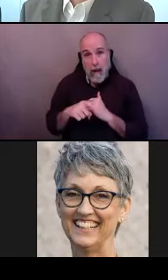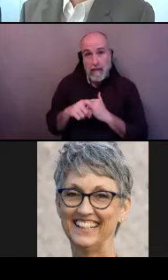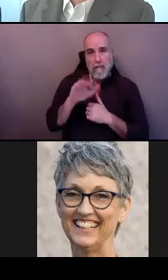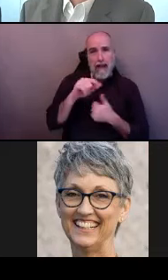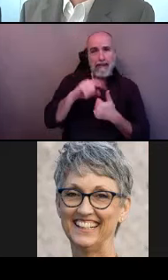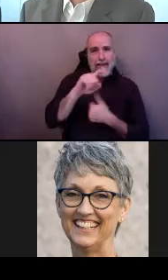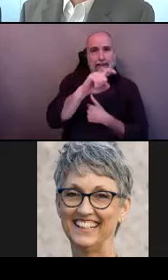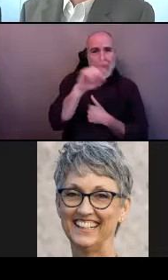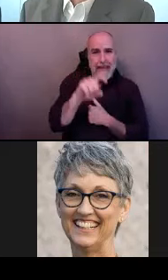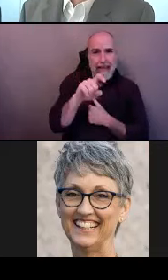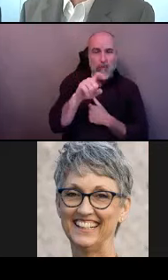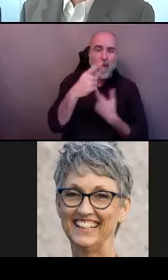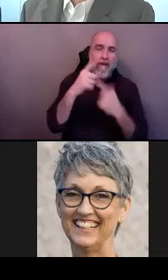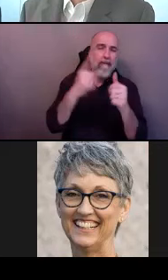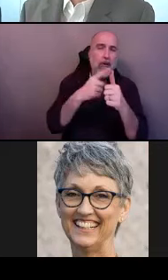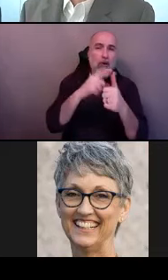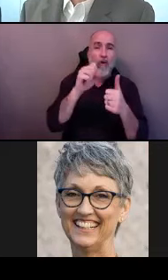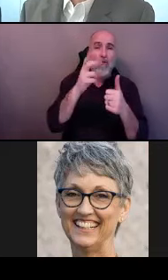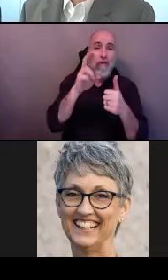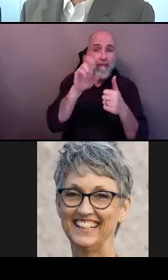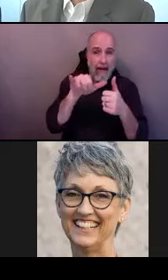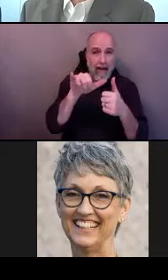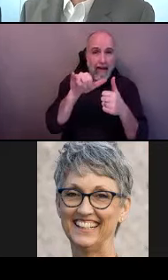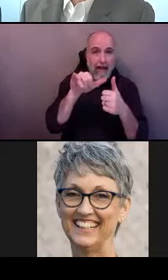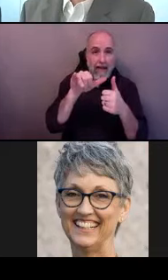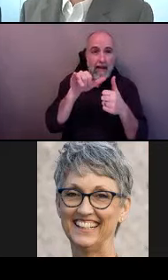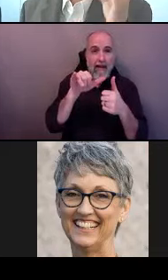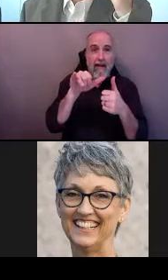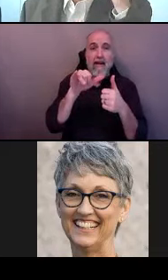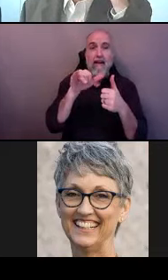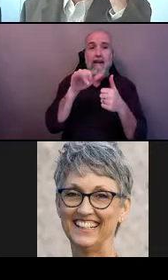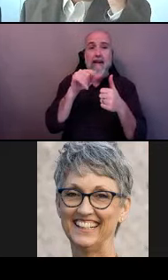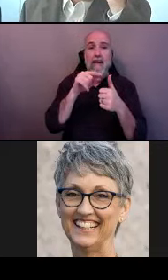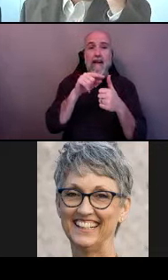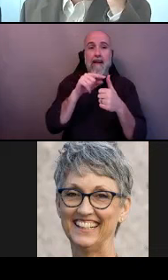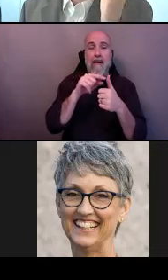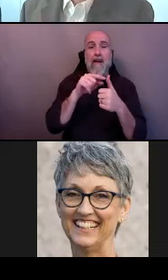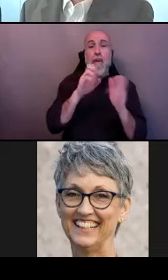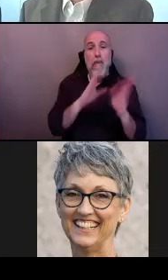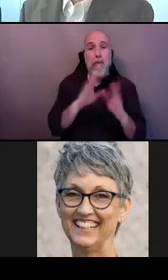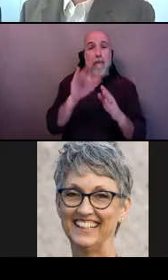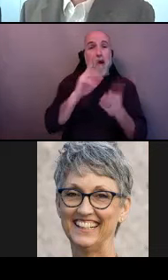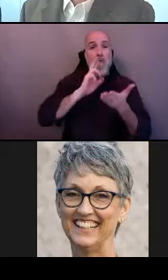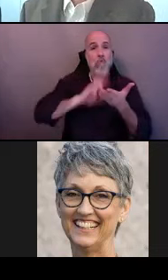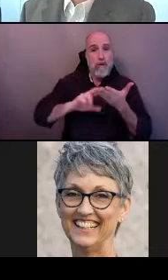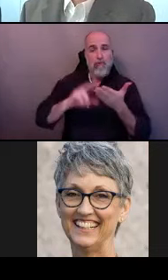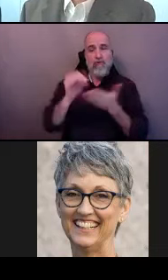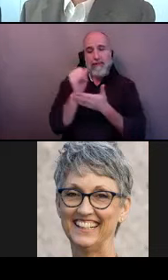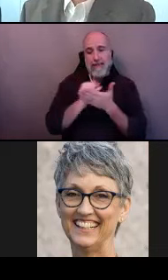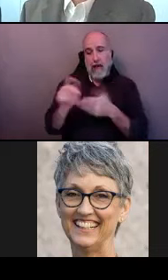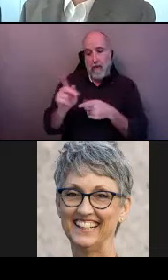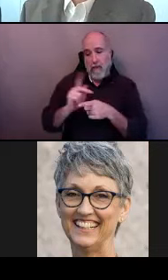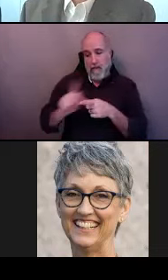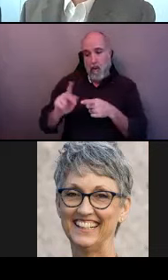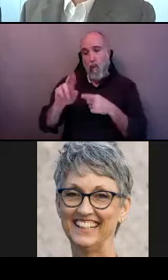professional prepared by a registered design professional or other